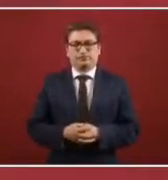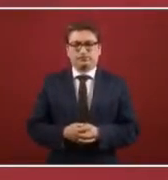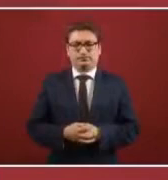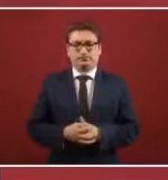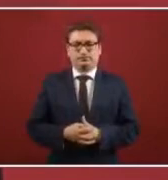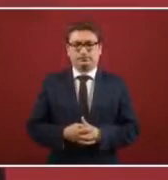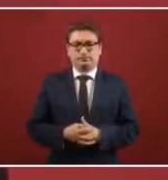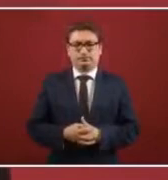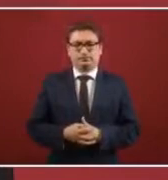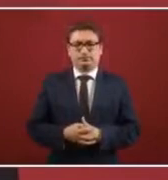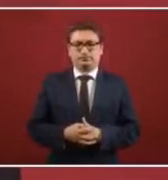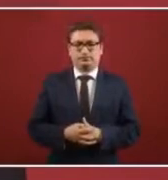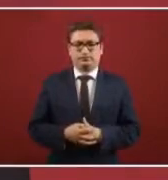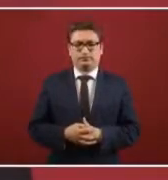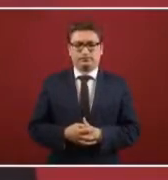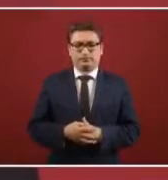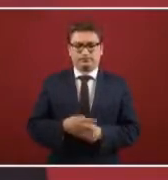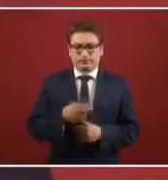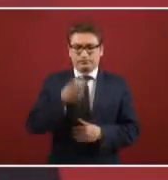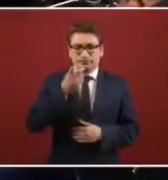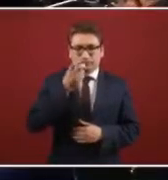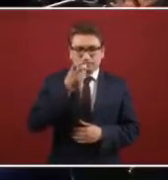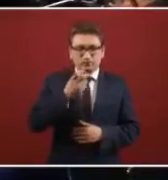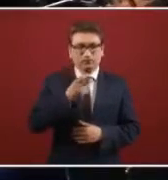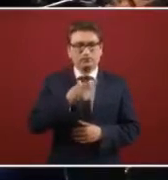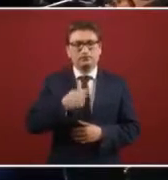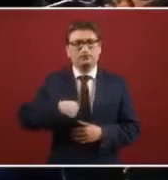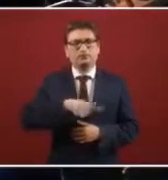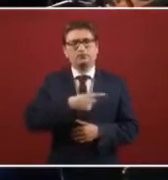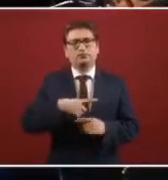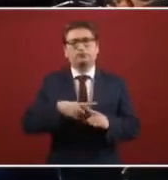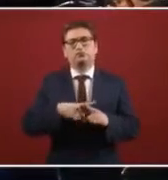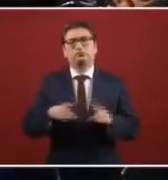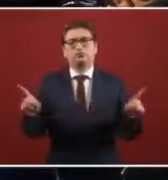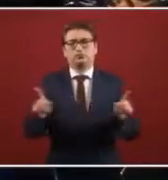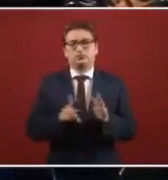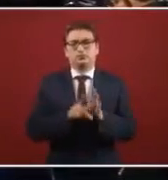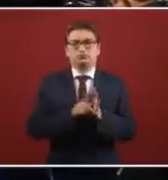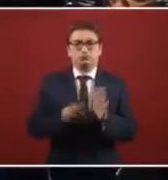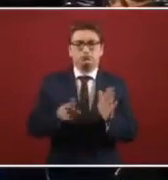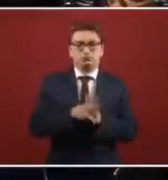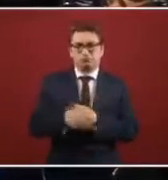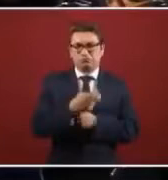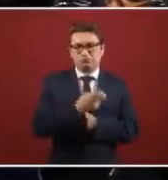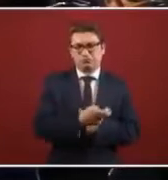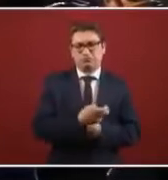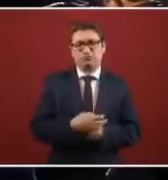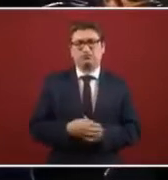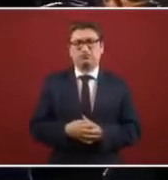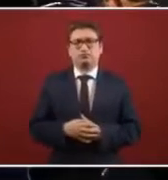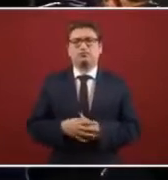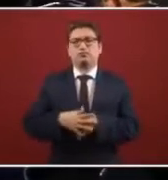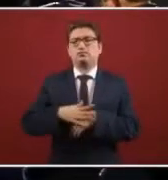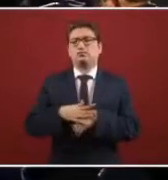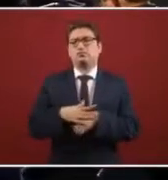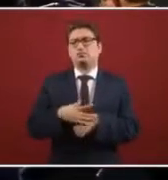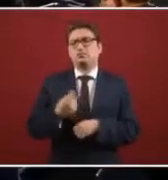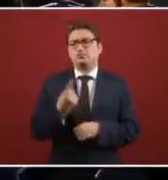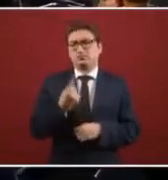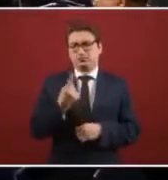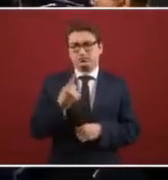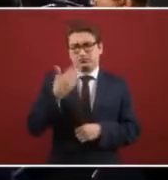Ese es That's what it nuestro is. diferente. That's our Lo que es difference periodismo. with that